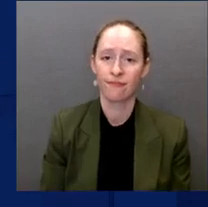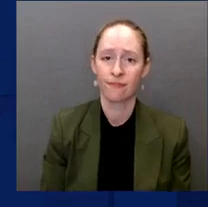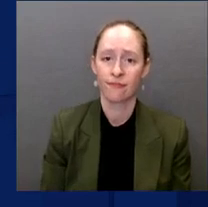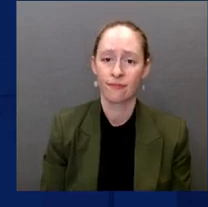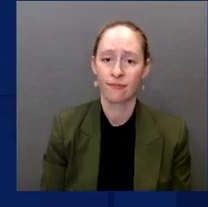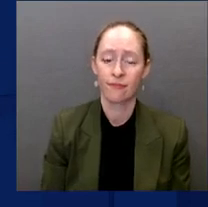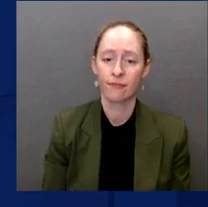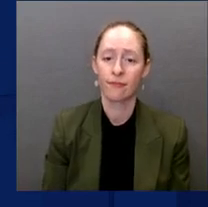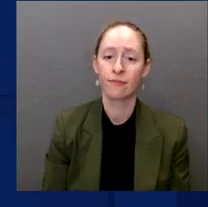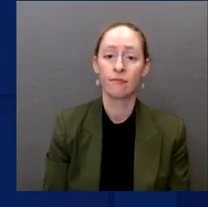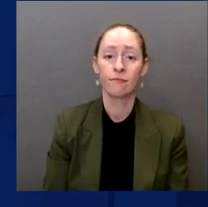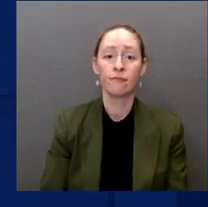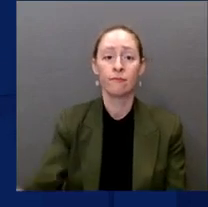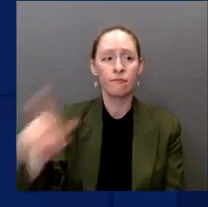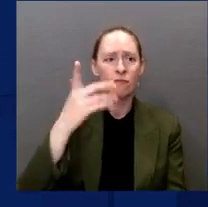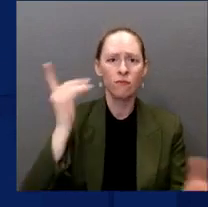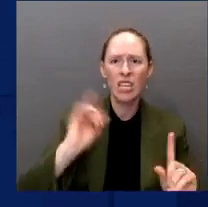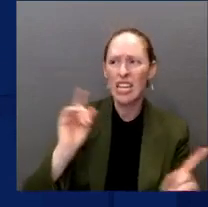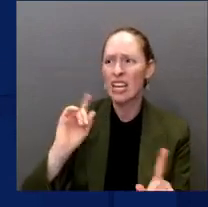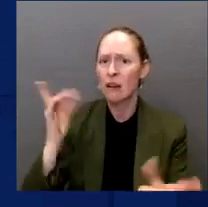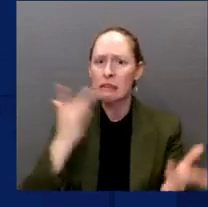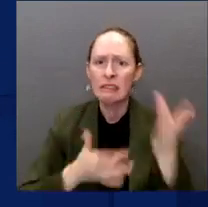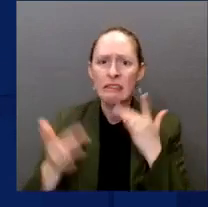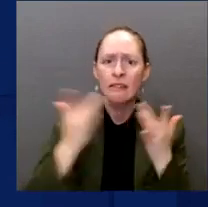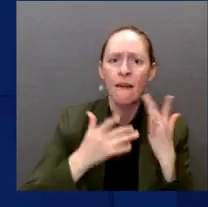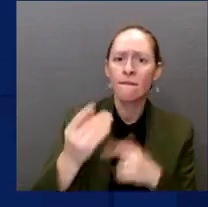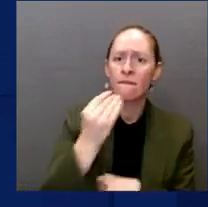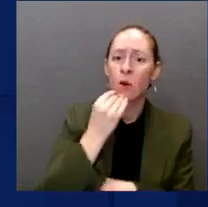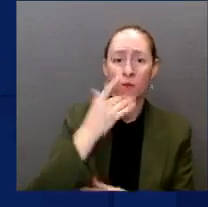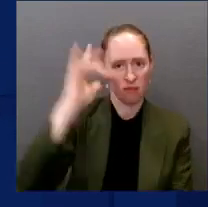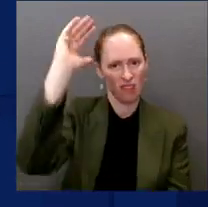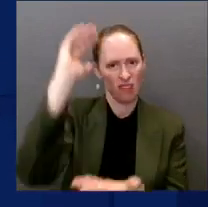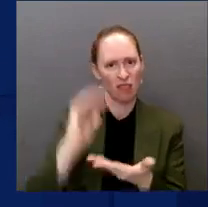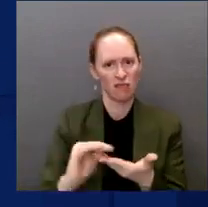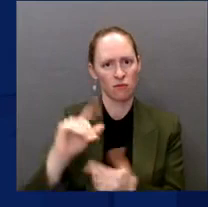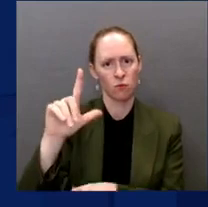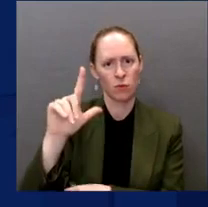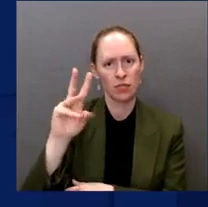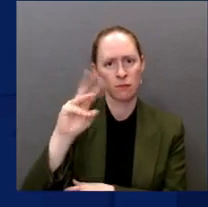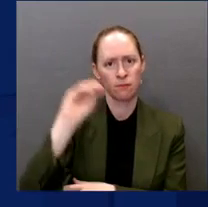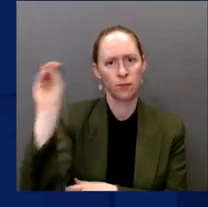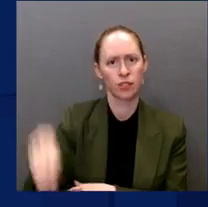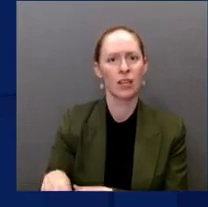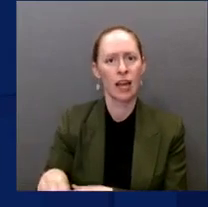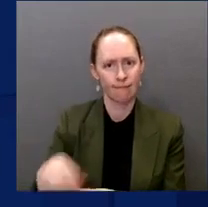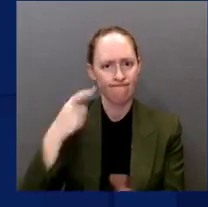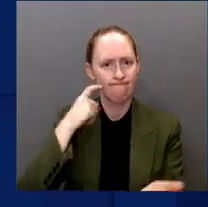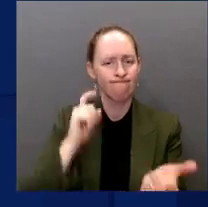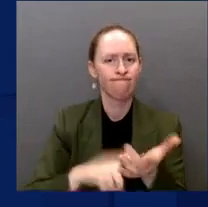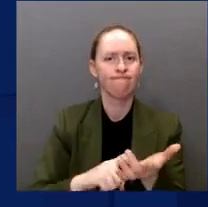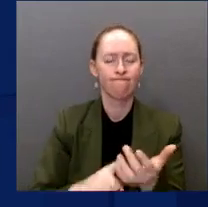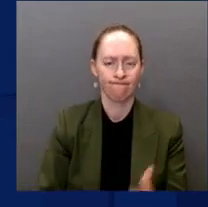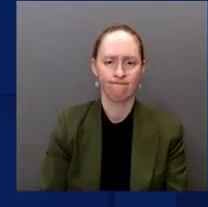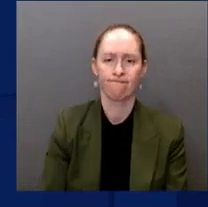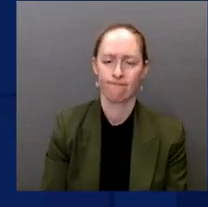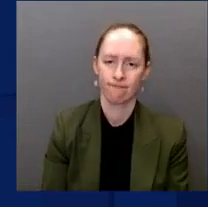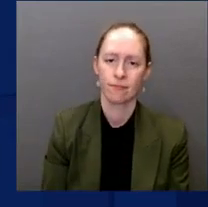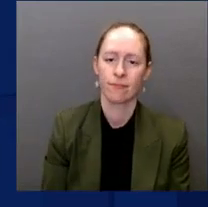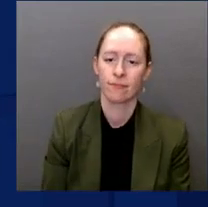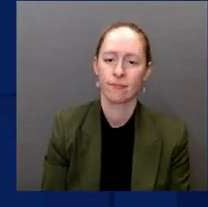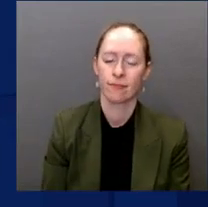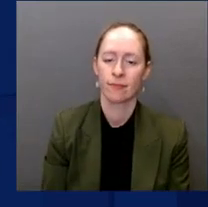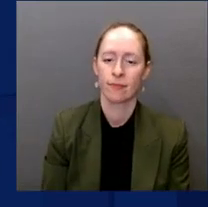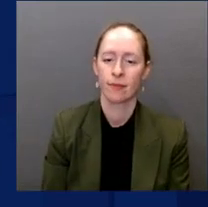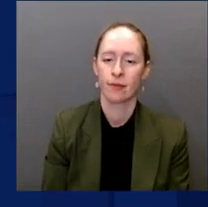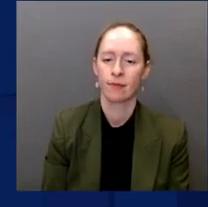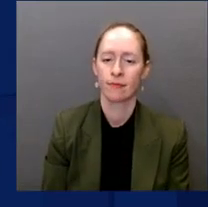folks, people are constantly looking at federal programs to see which ones are working and which ones are ineffective. Well, during